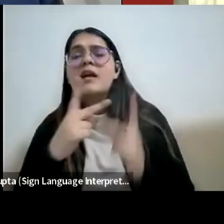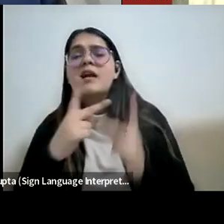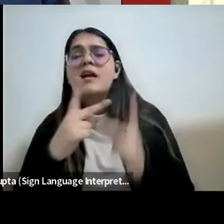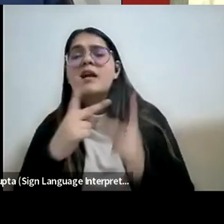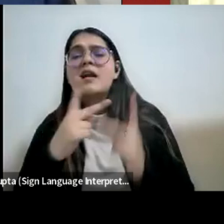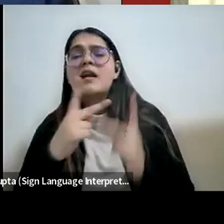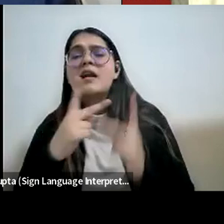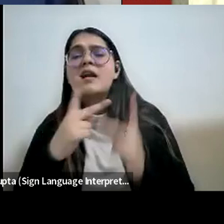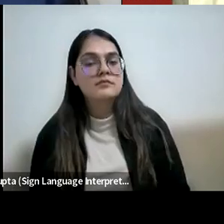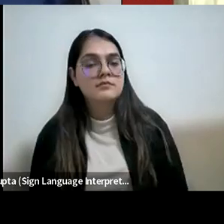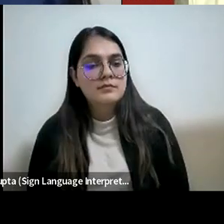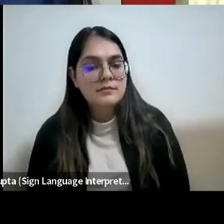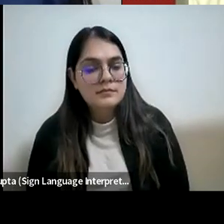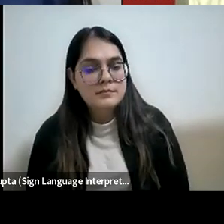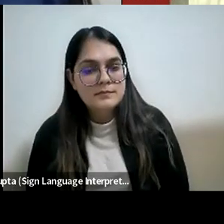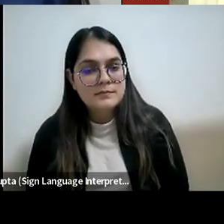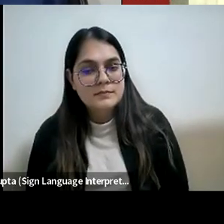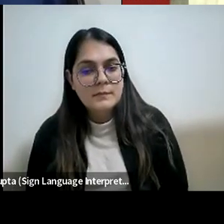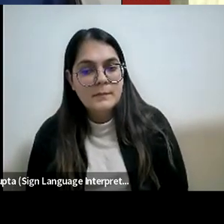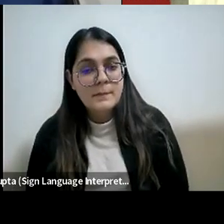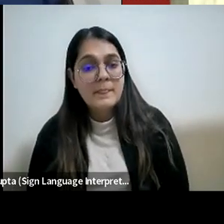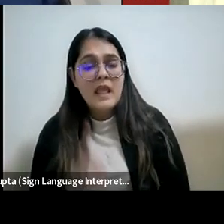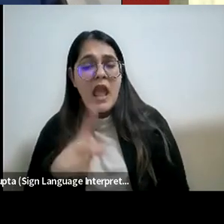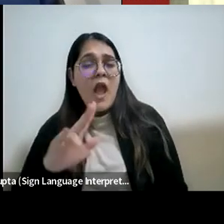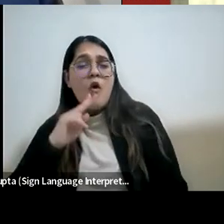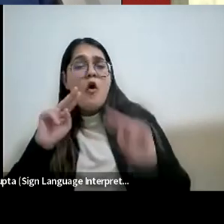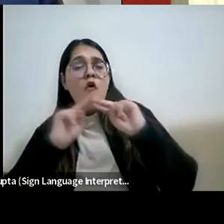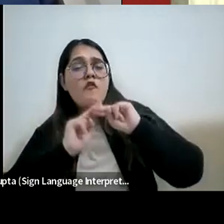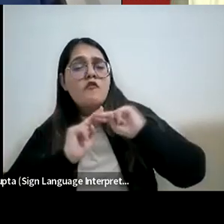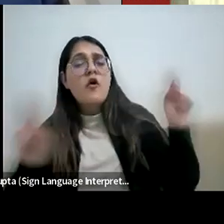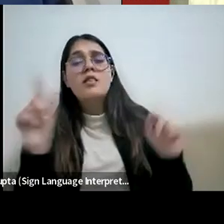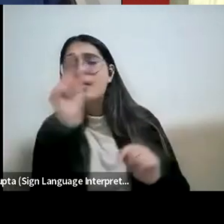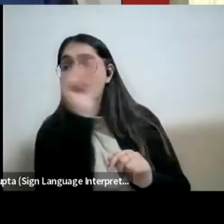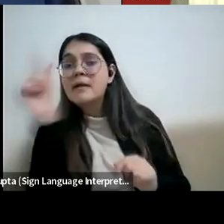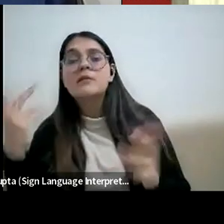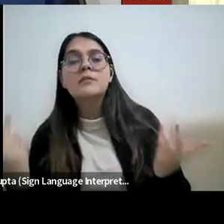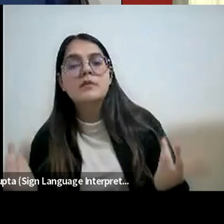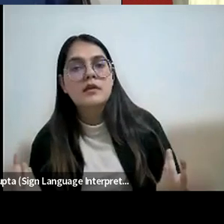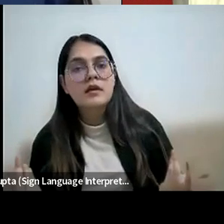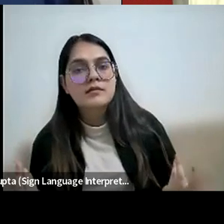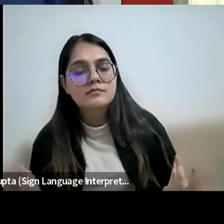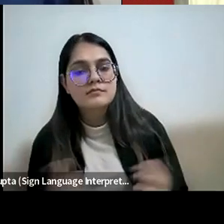over the exact meaning of procedure prescribed by law, due process.